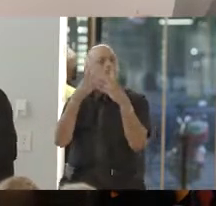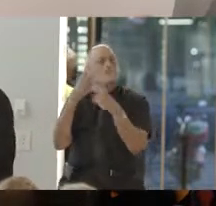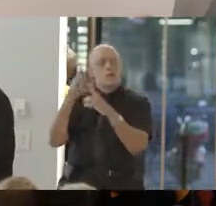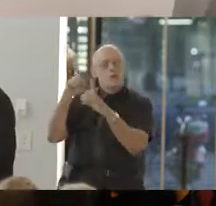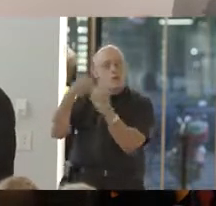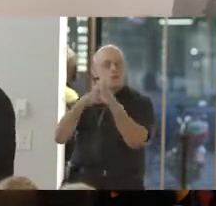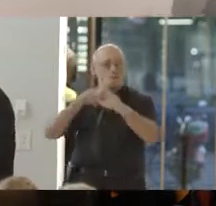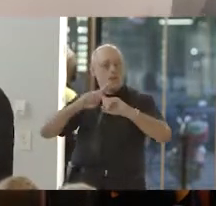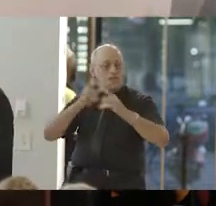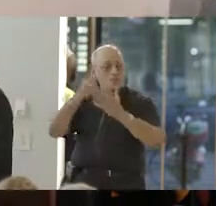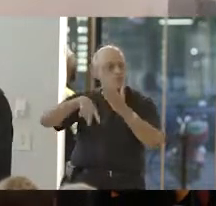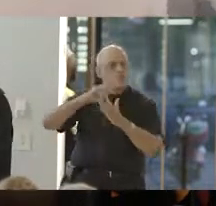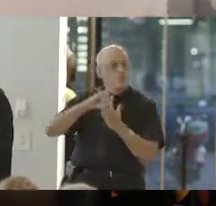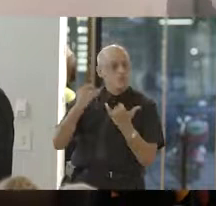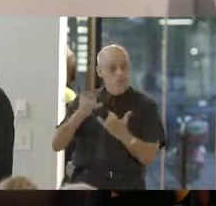these questions.